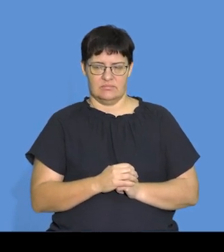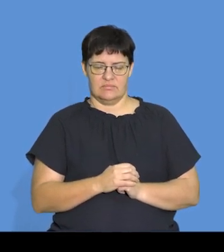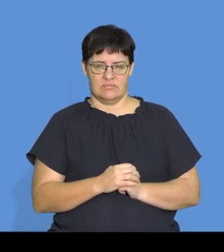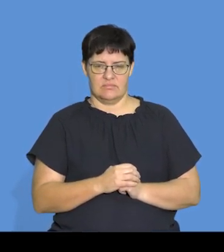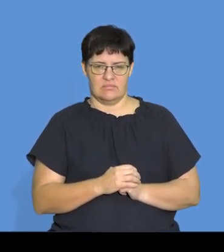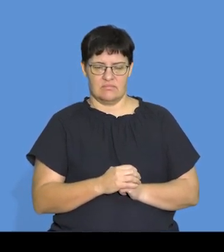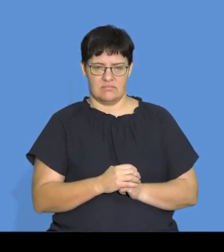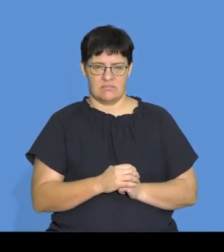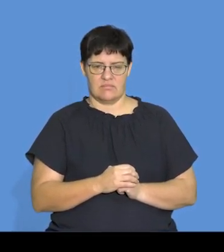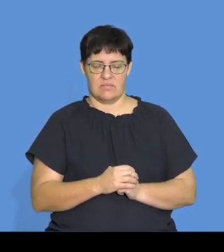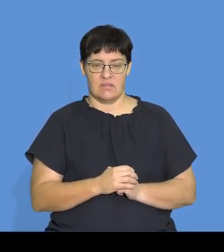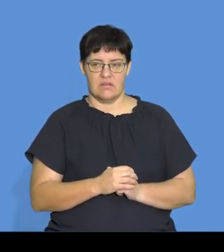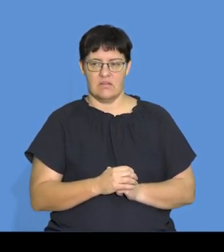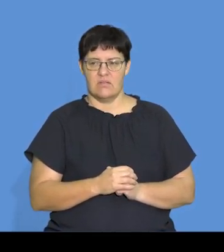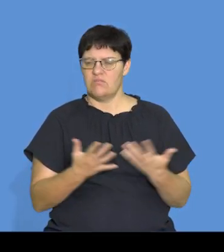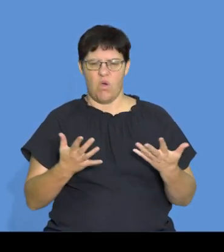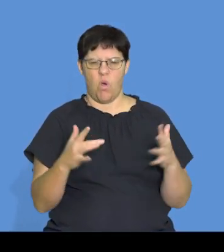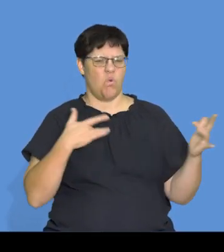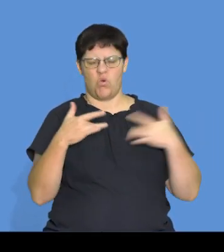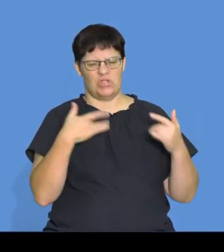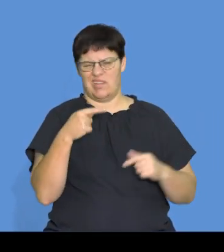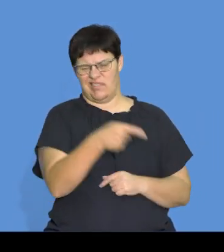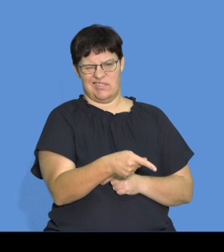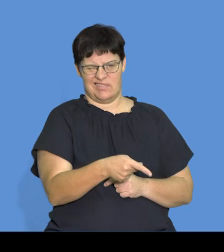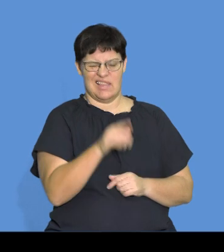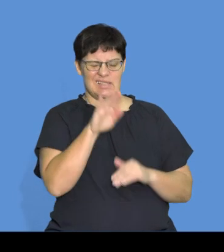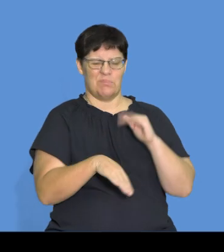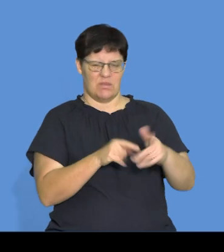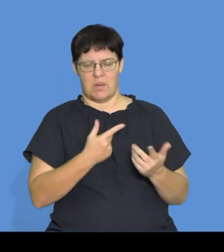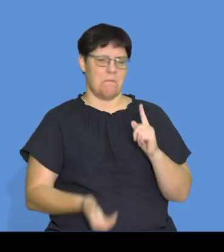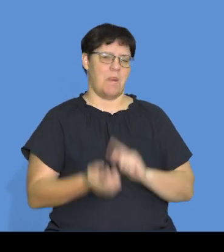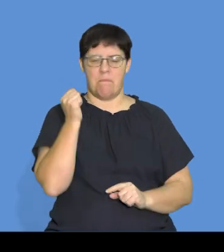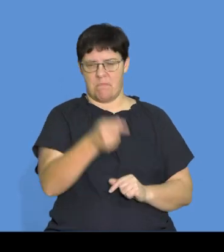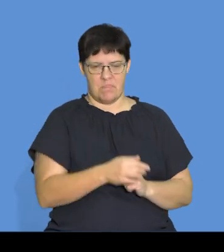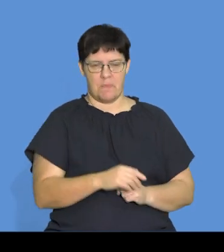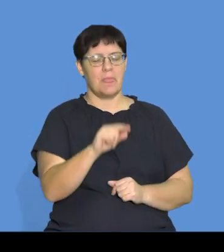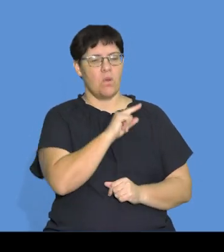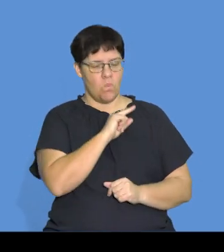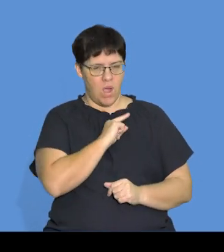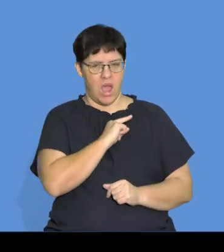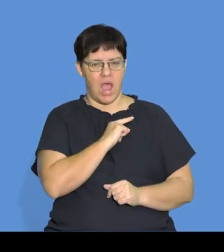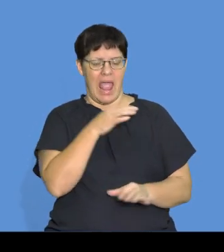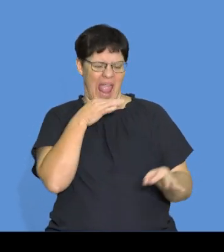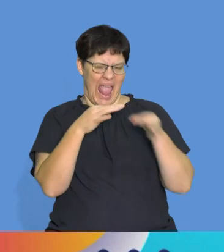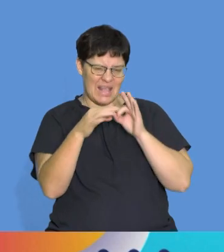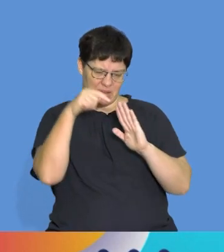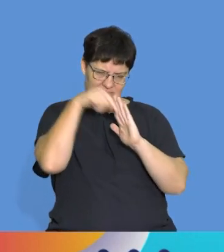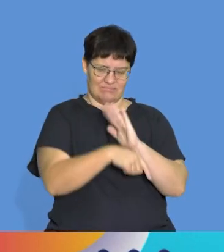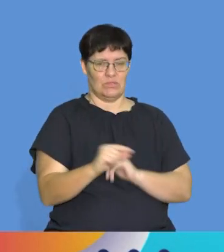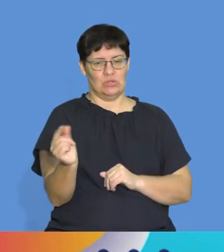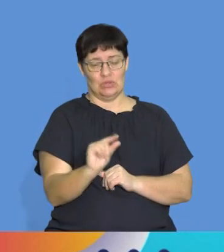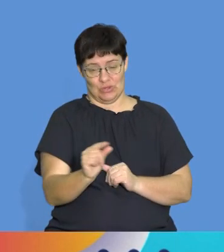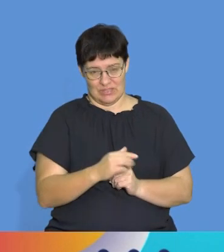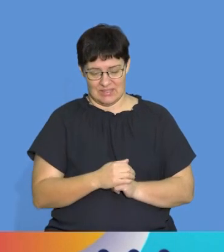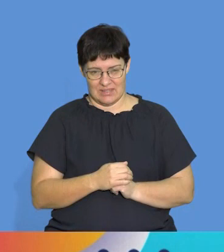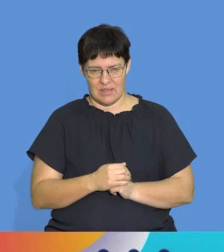right? But for now, don't really worry about the steps of getting there, because we are going to break it down very soon as to what